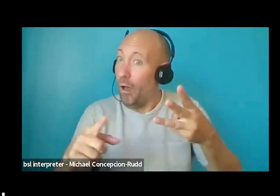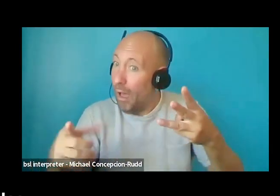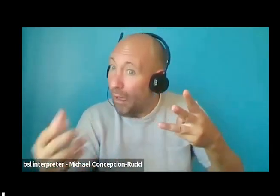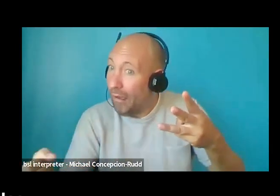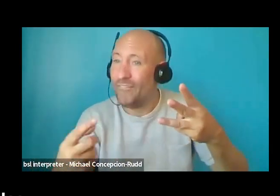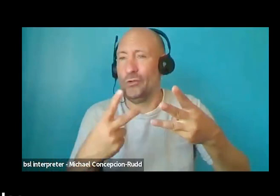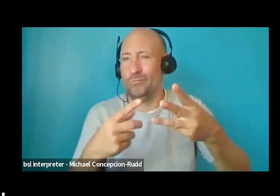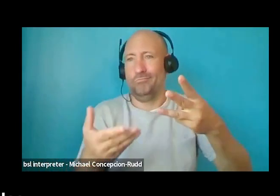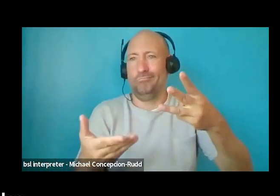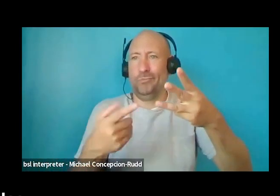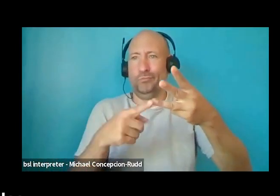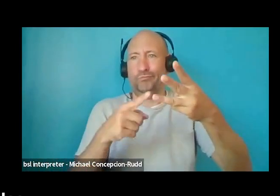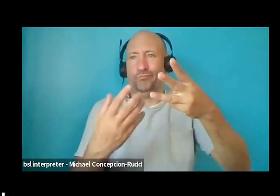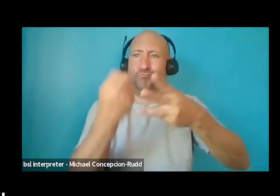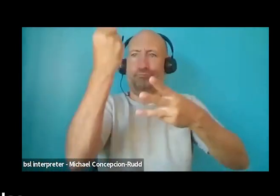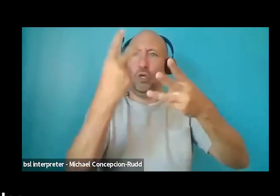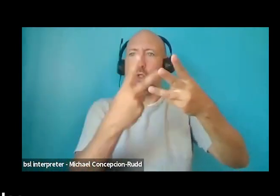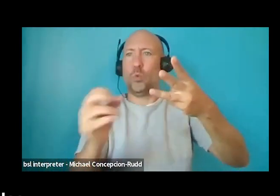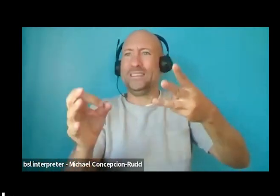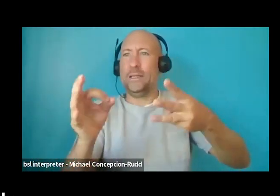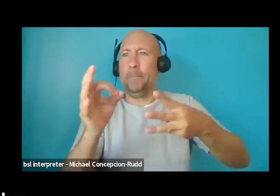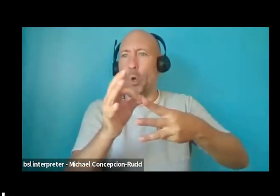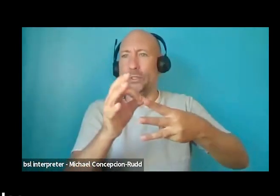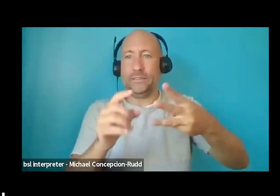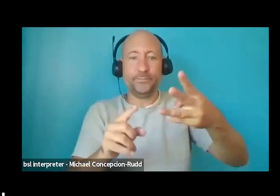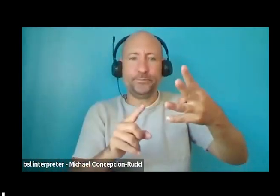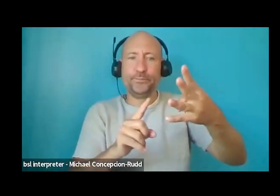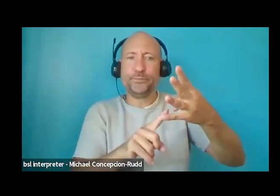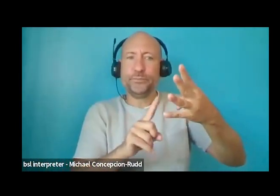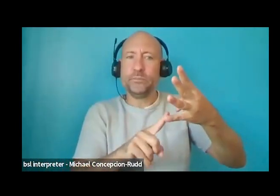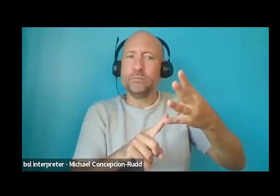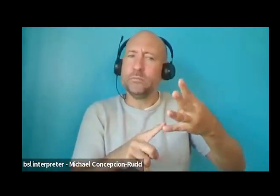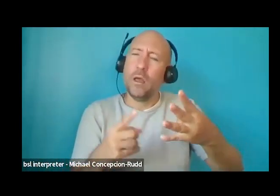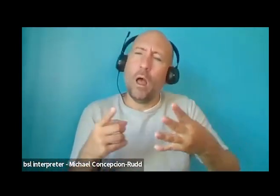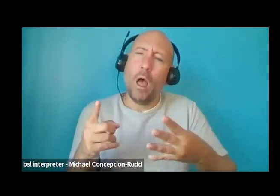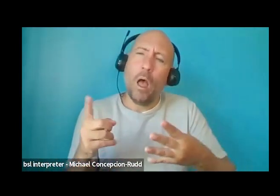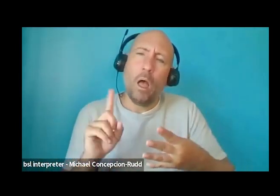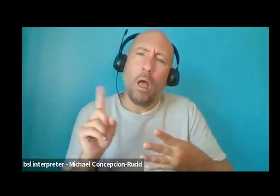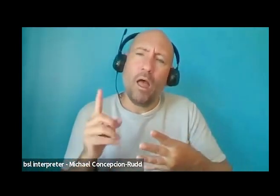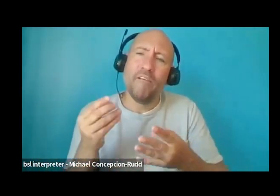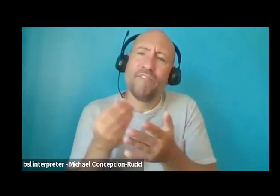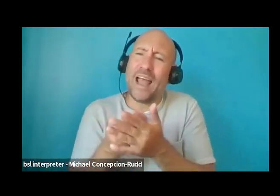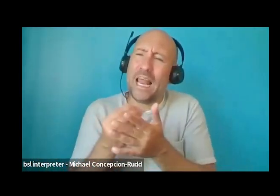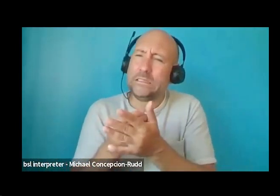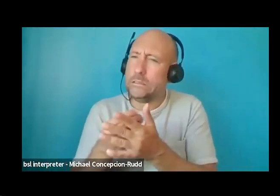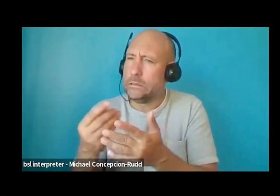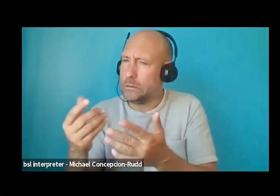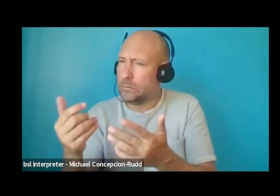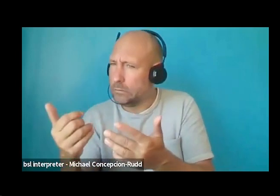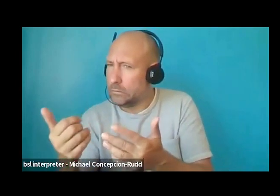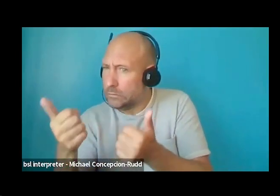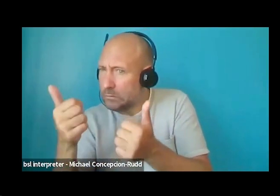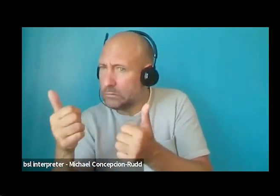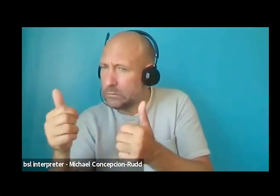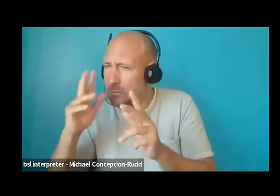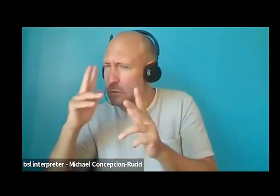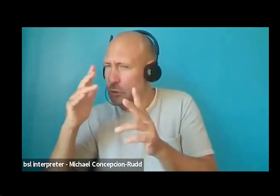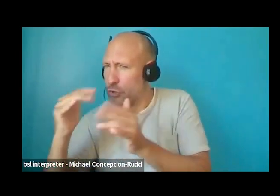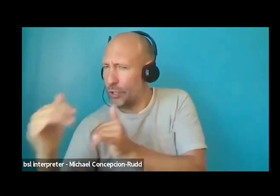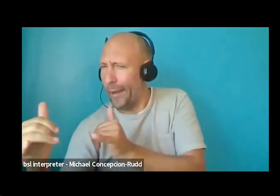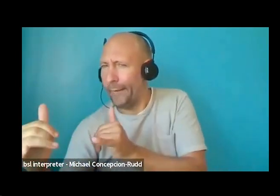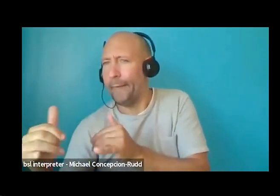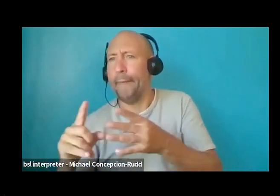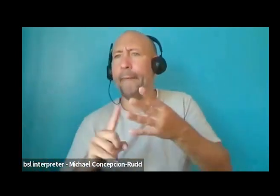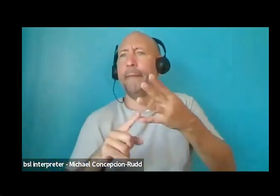just to wrap it up, there's also financial viability to be considered too, and that's 10 points. And there is a